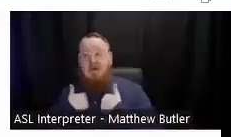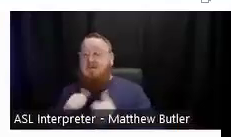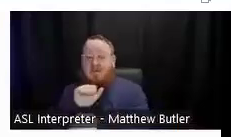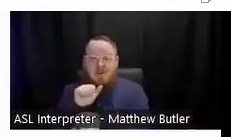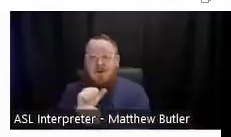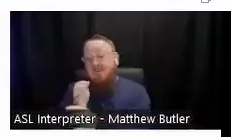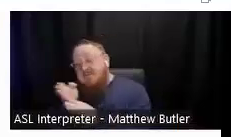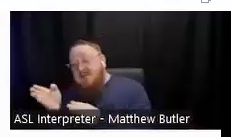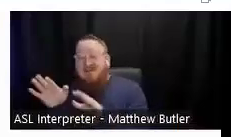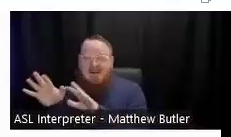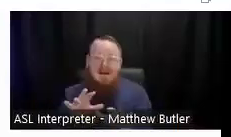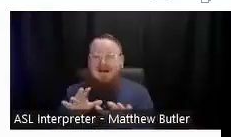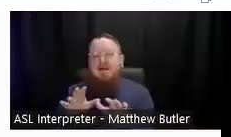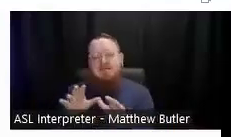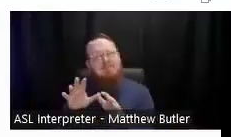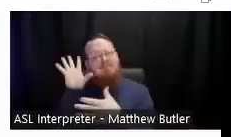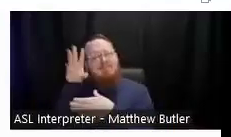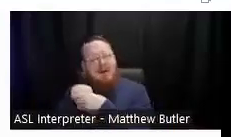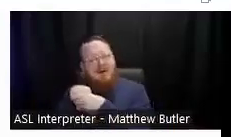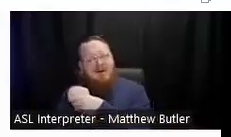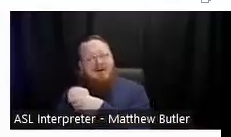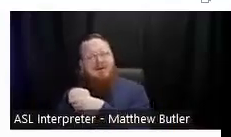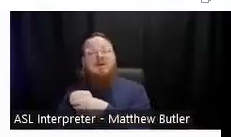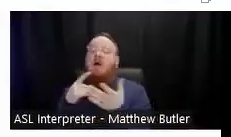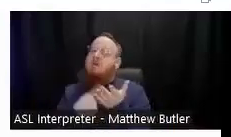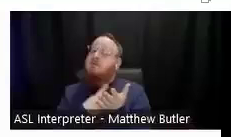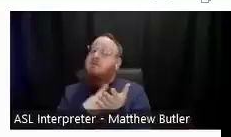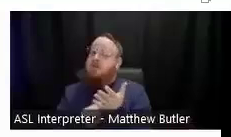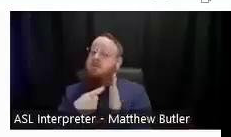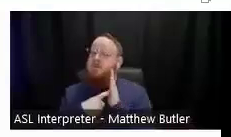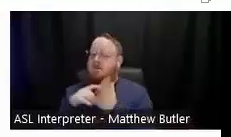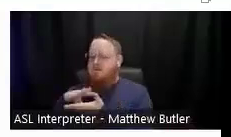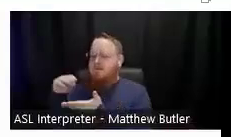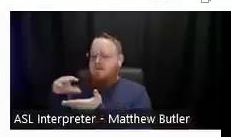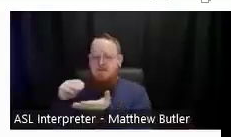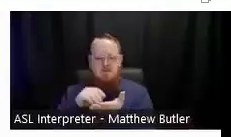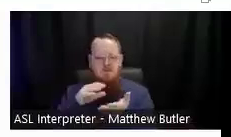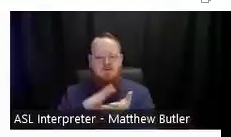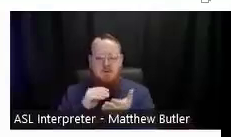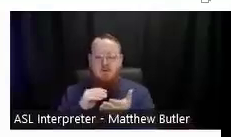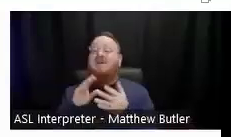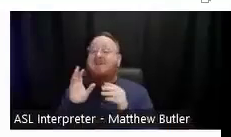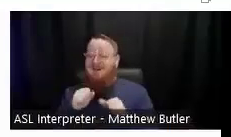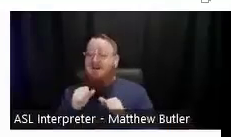And sometimes there are things they need to learn in order to accomplish those things.